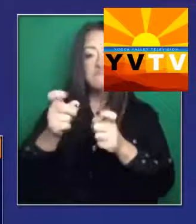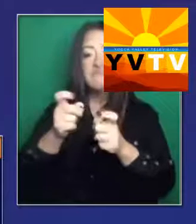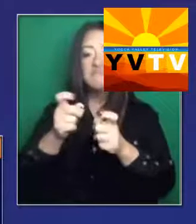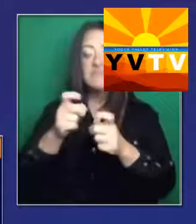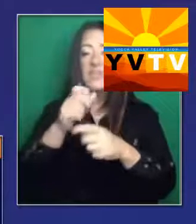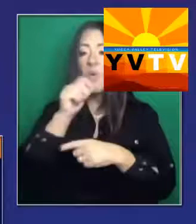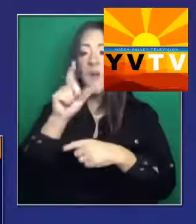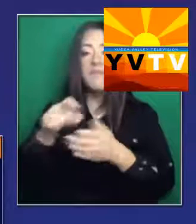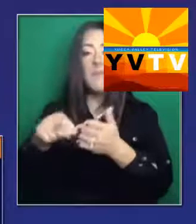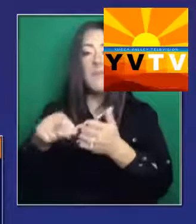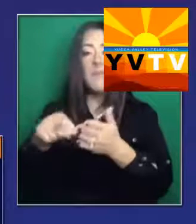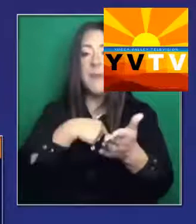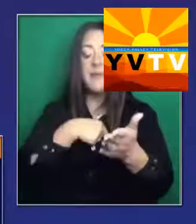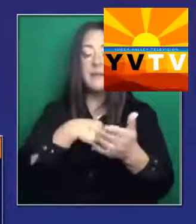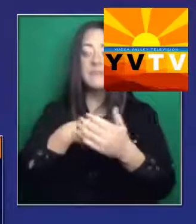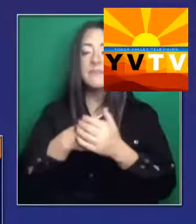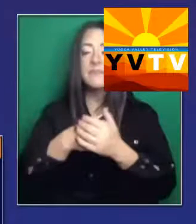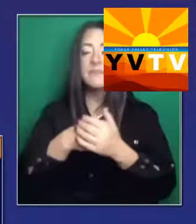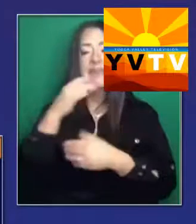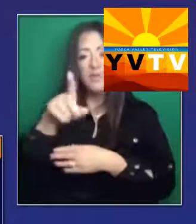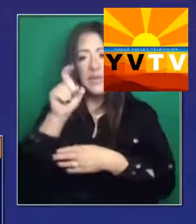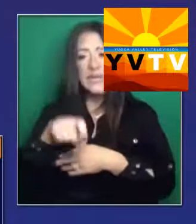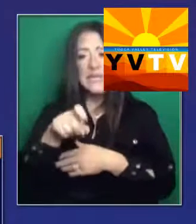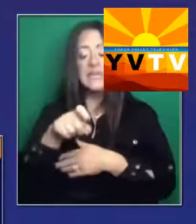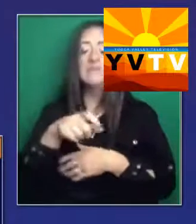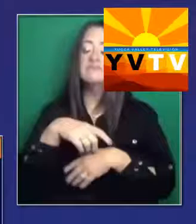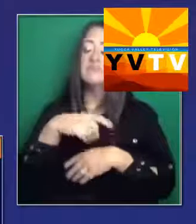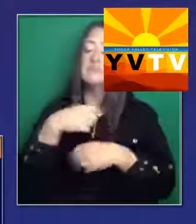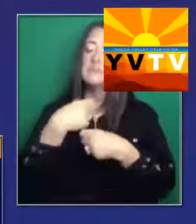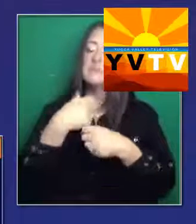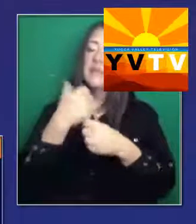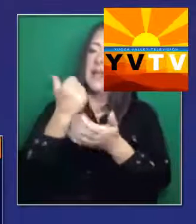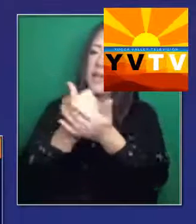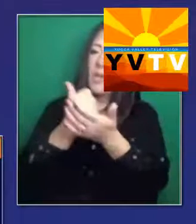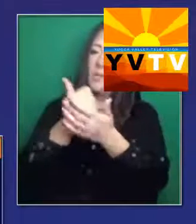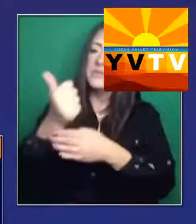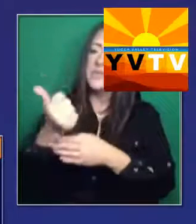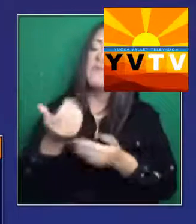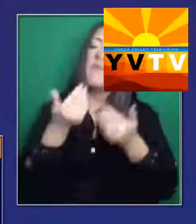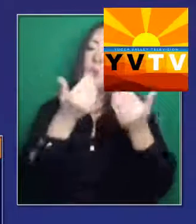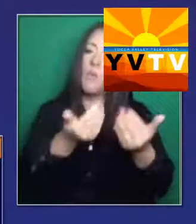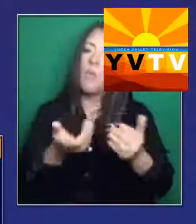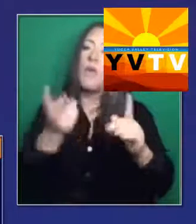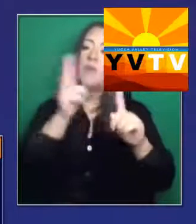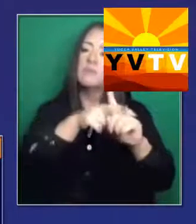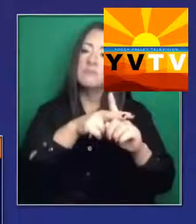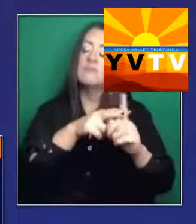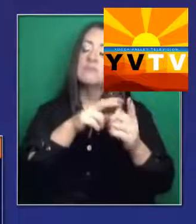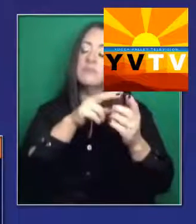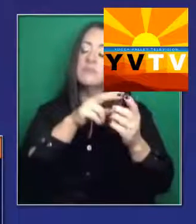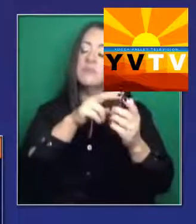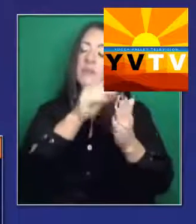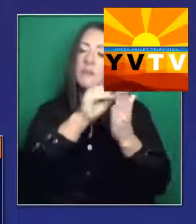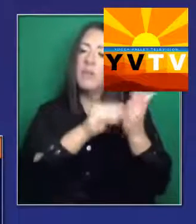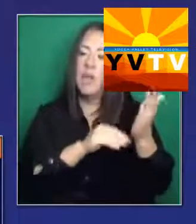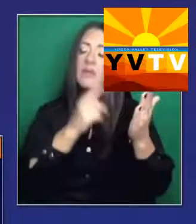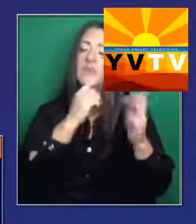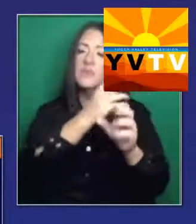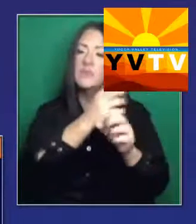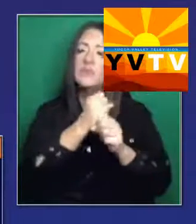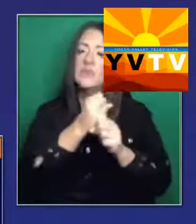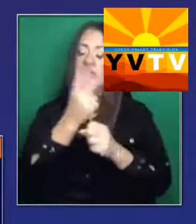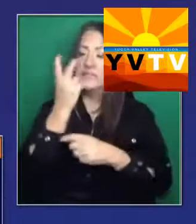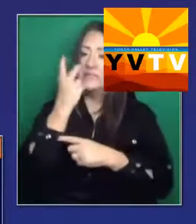and in need, make themselves just avail themselves to learning more about whether or not they qualify. And